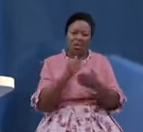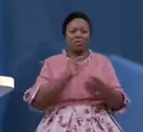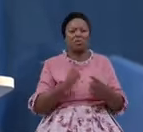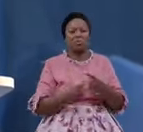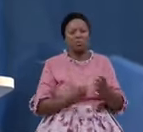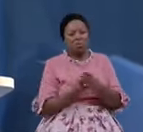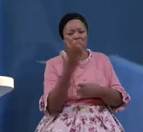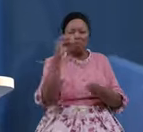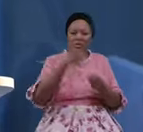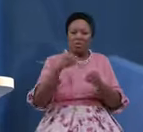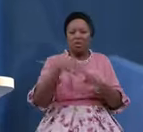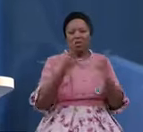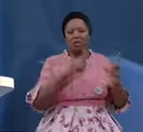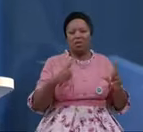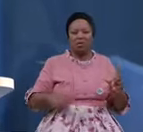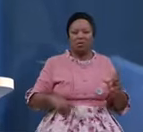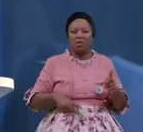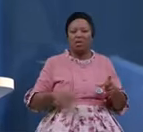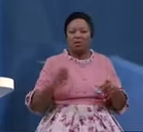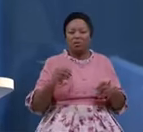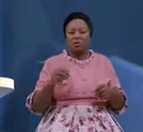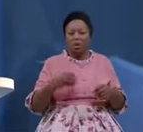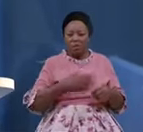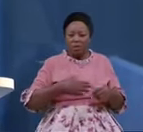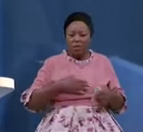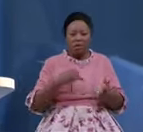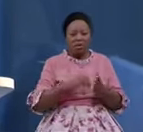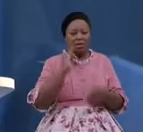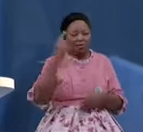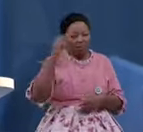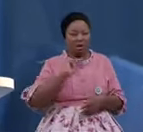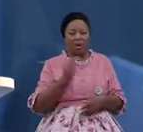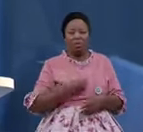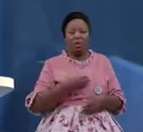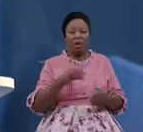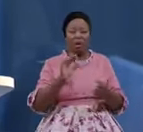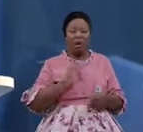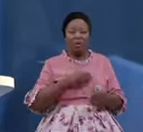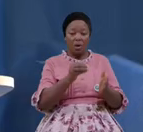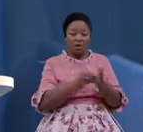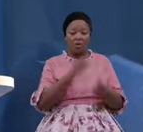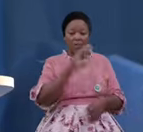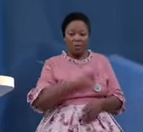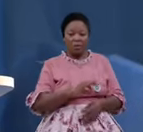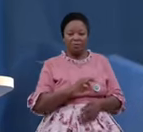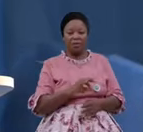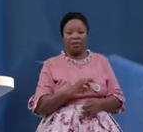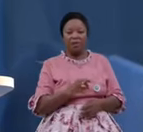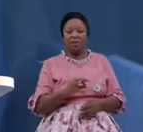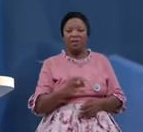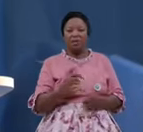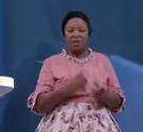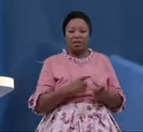out of cost i mean the whole world is out of C that's why this is is here now in evolving you see